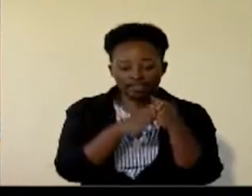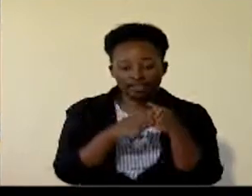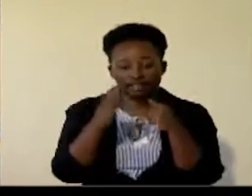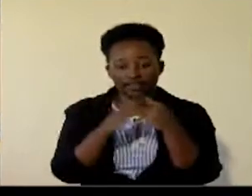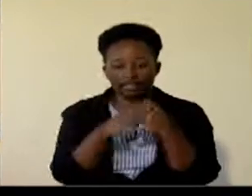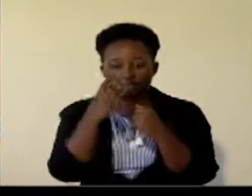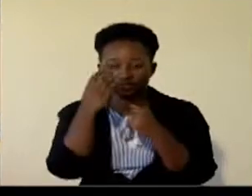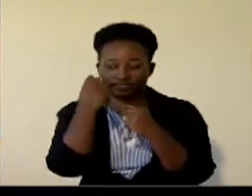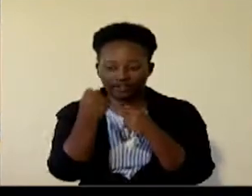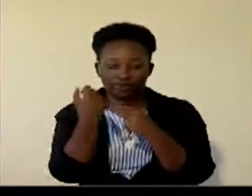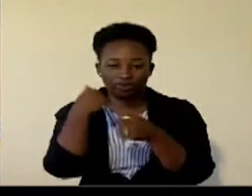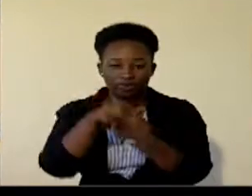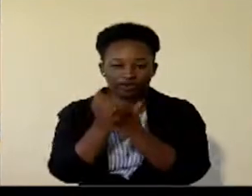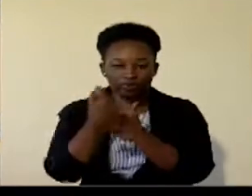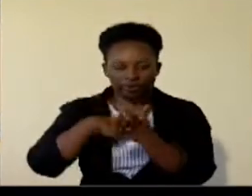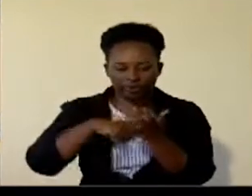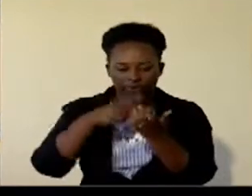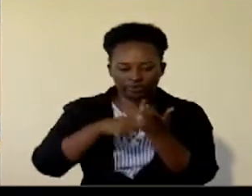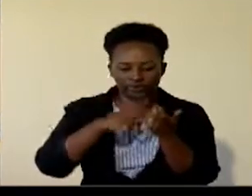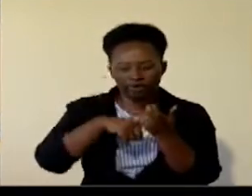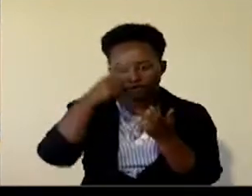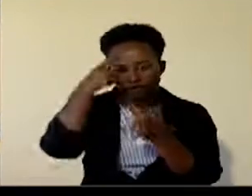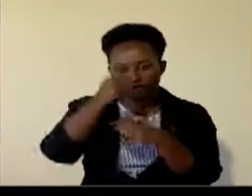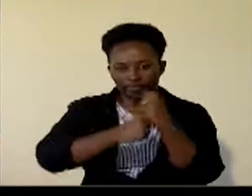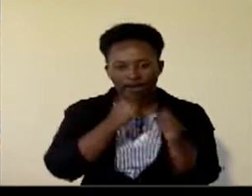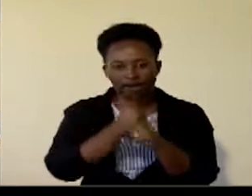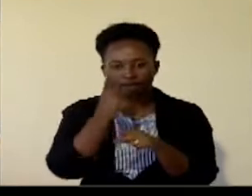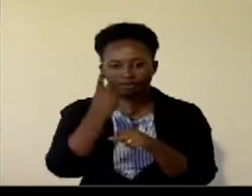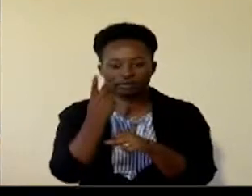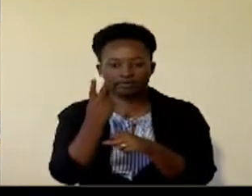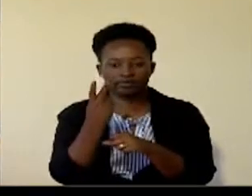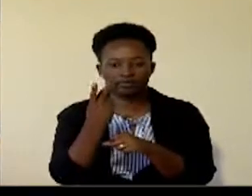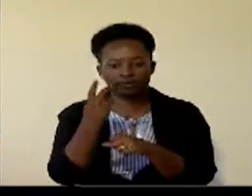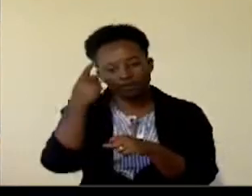calculating for both years, learners, to get for